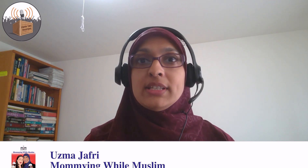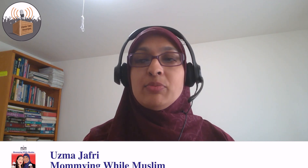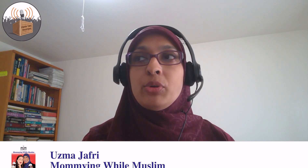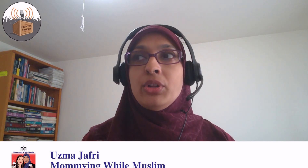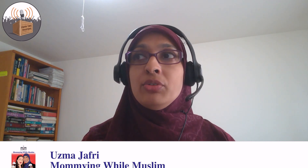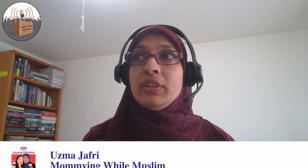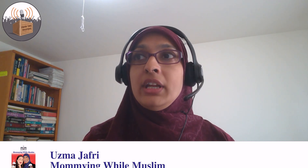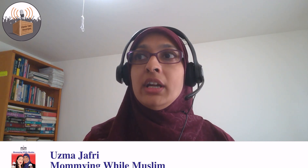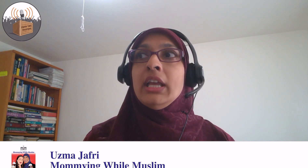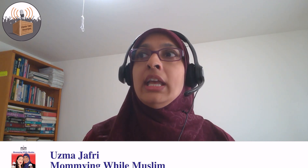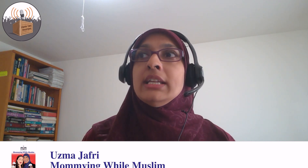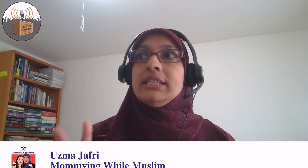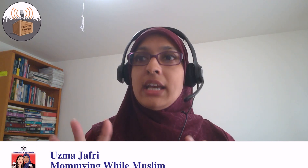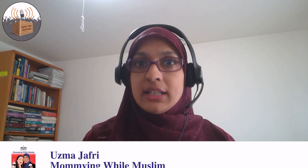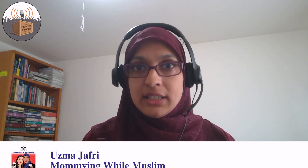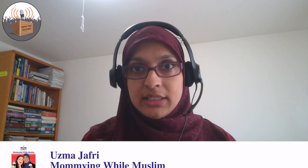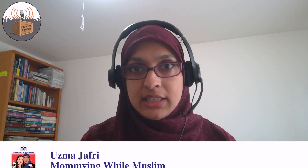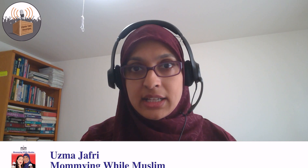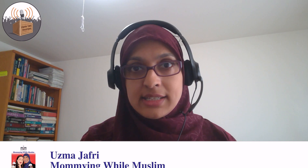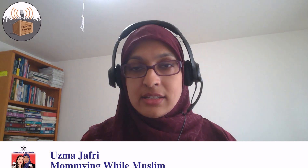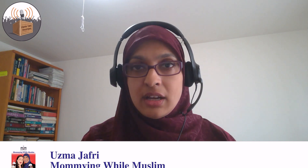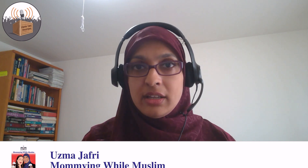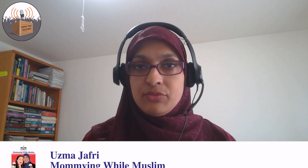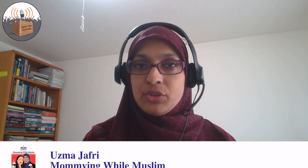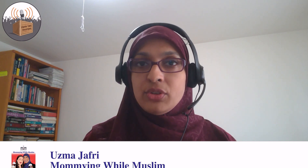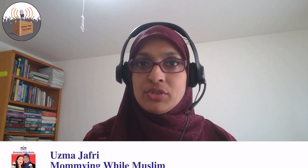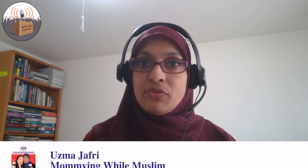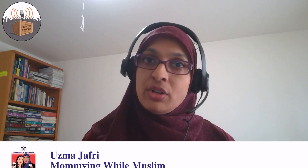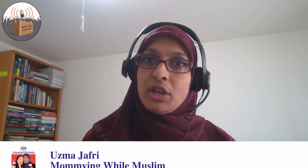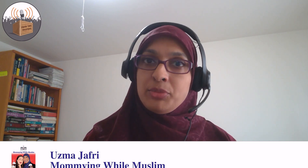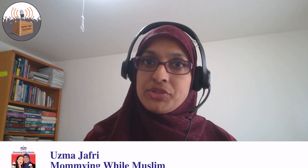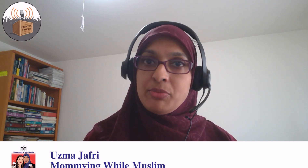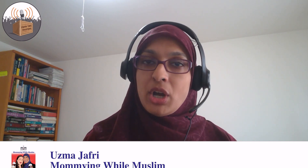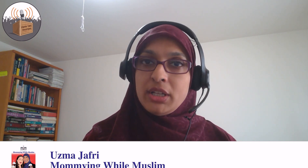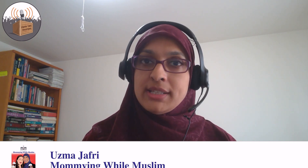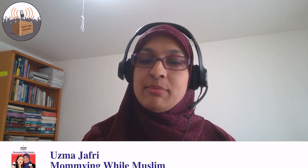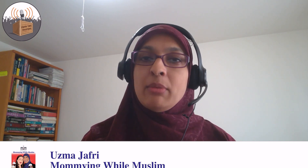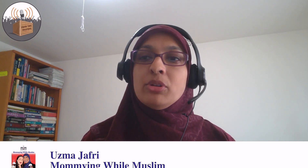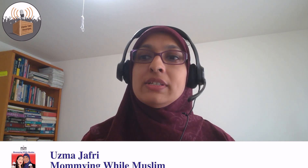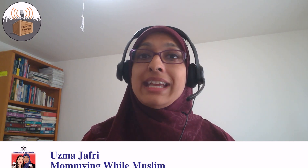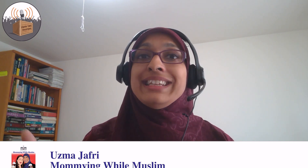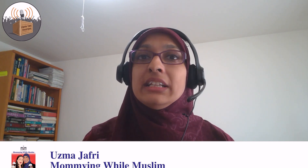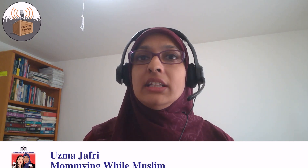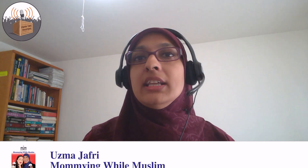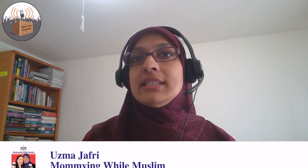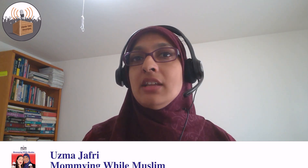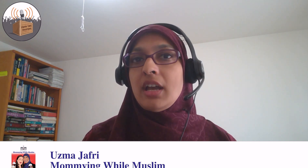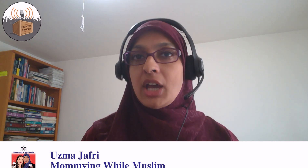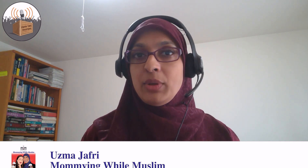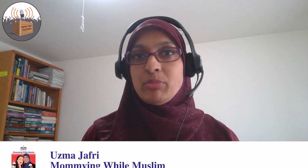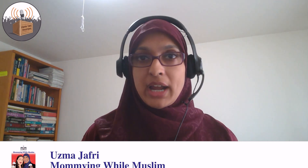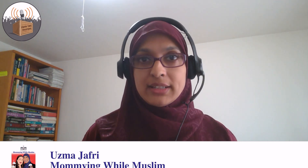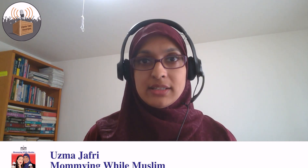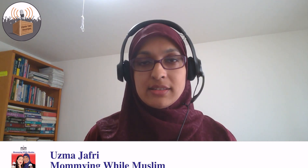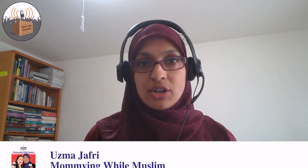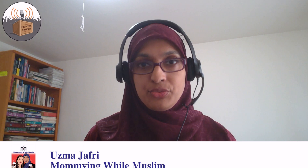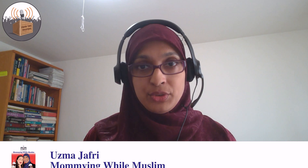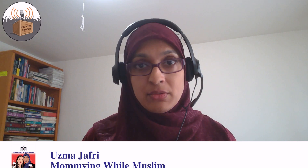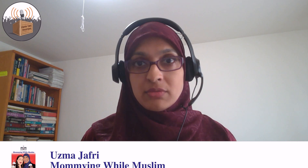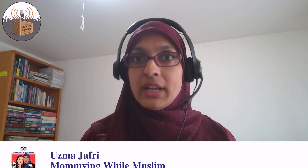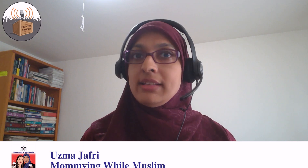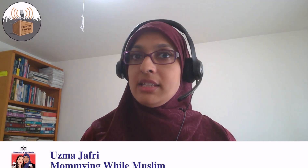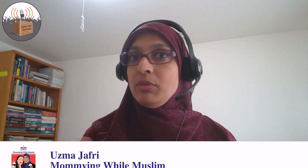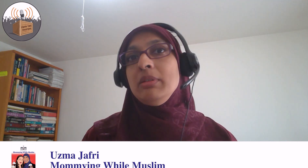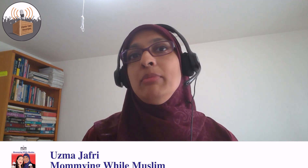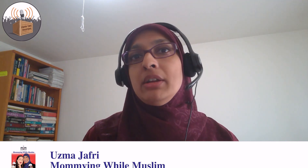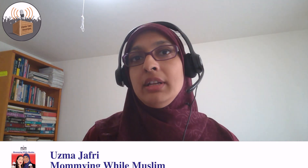has to be transported over there. Technically, that is not, for those of our non-Muslim audience members, technically that's not how we practice our